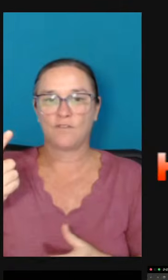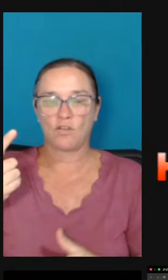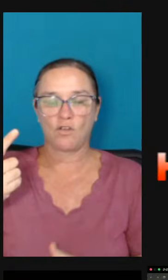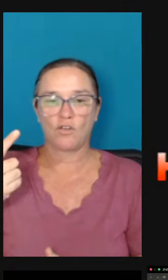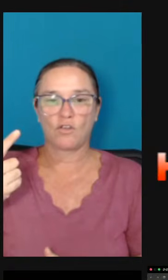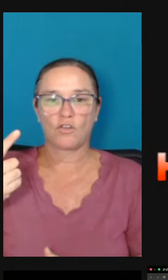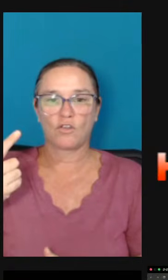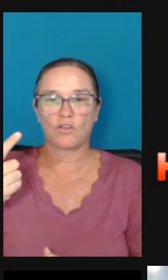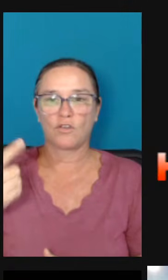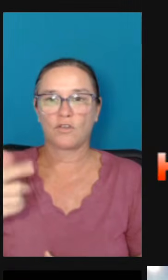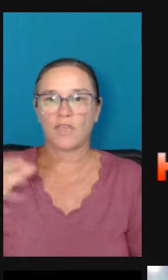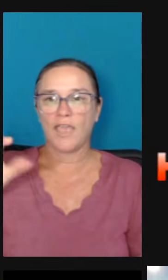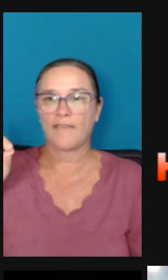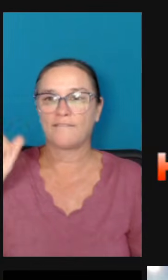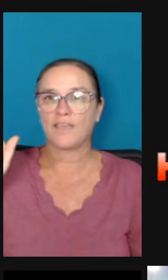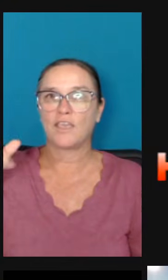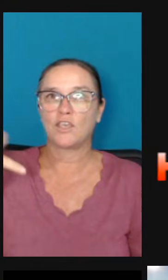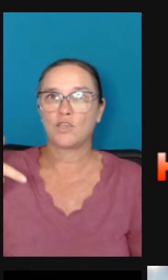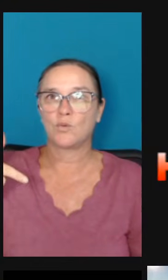FAQ.